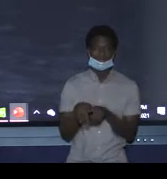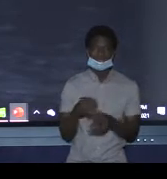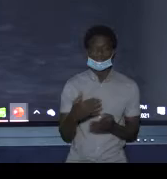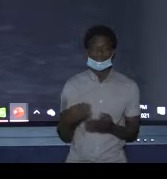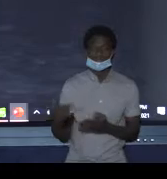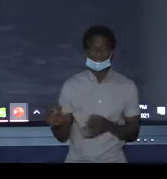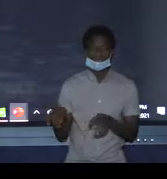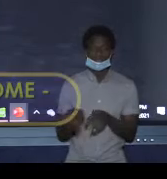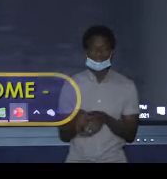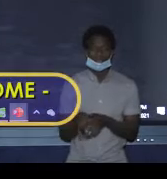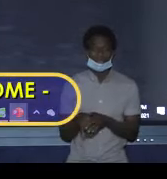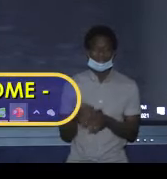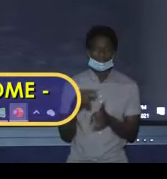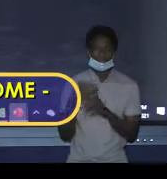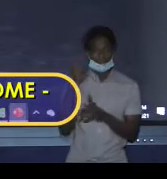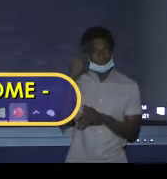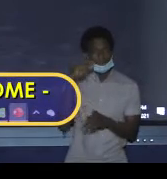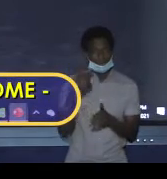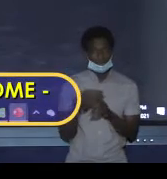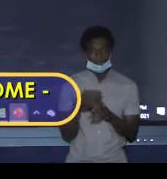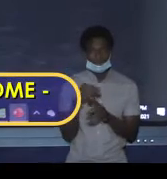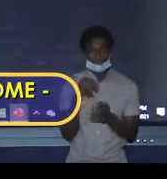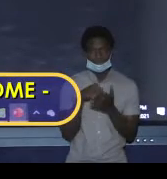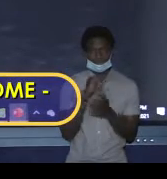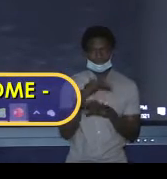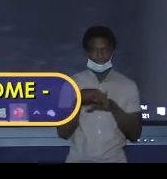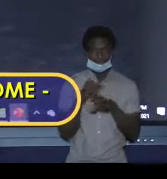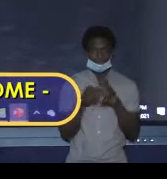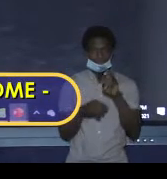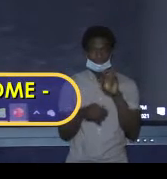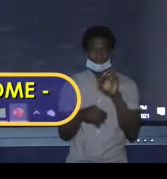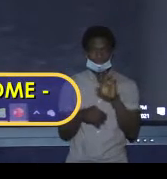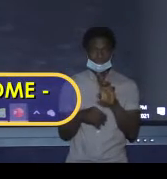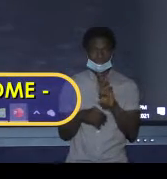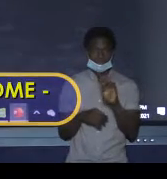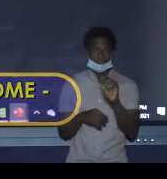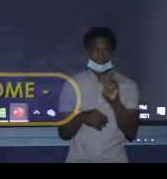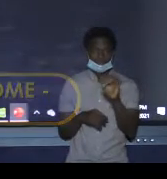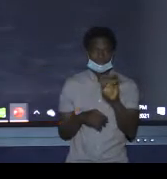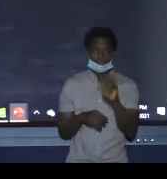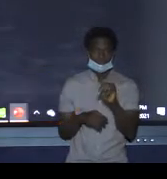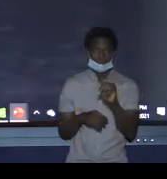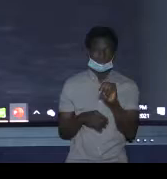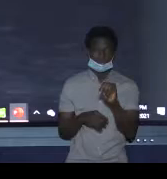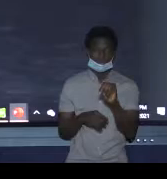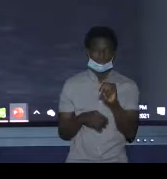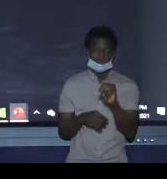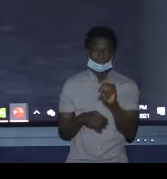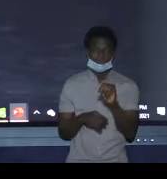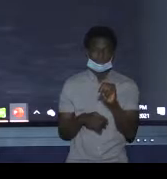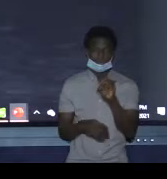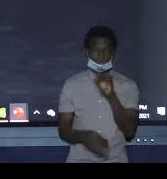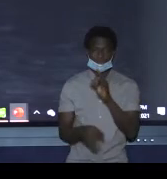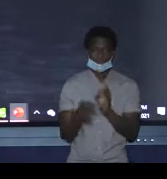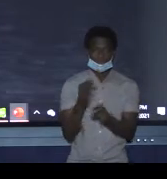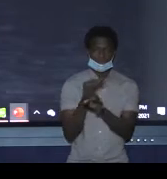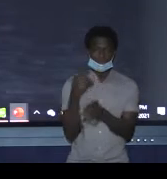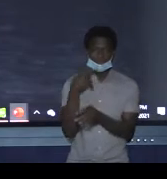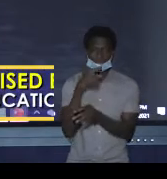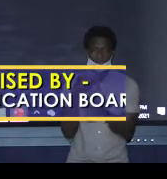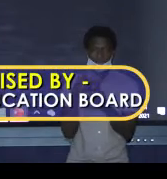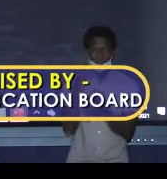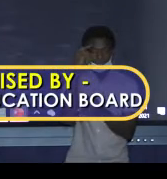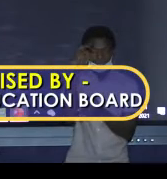as word for word. You have the word is verbatim. Yes, verbatim. Instead of